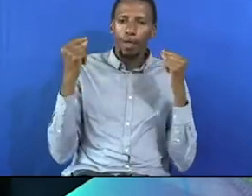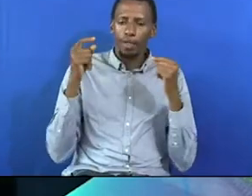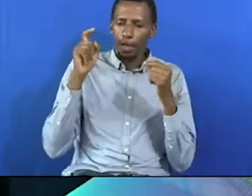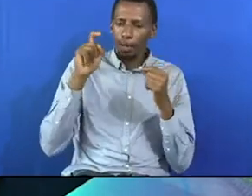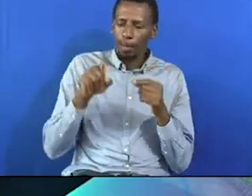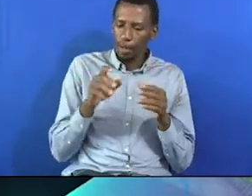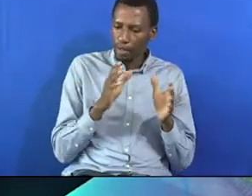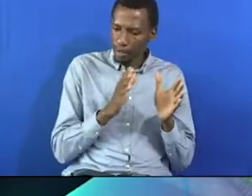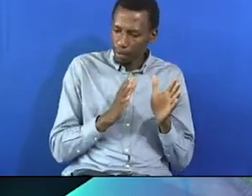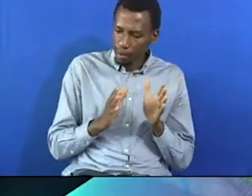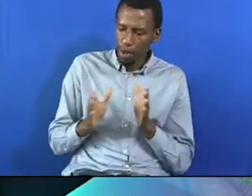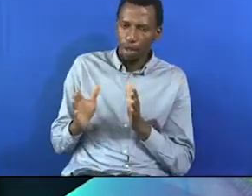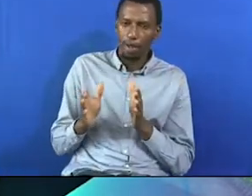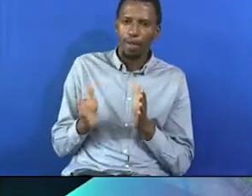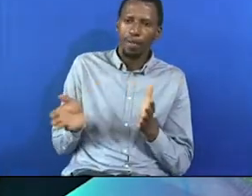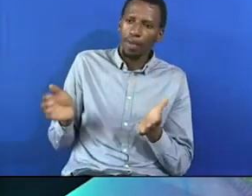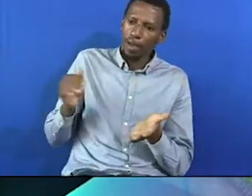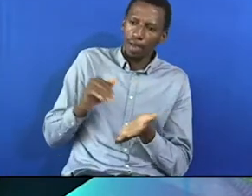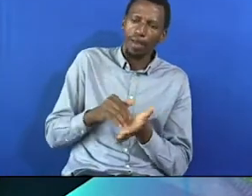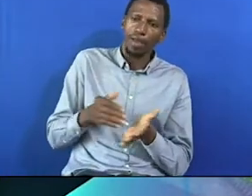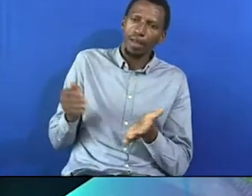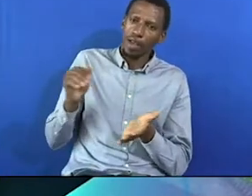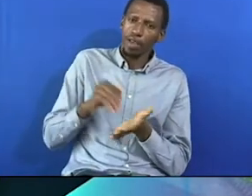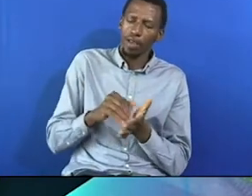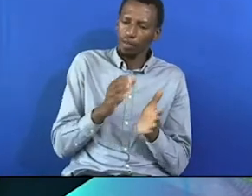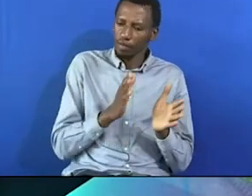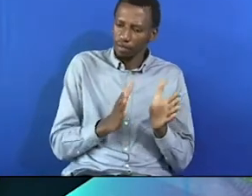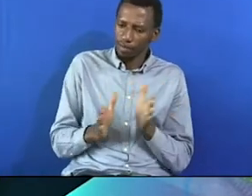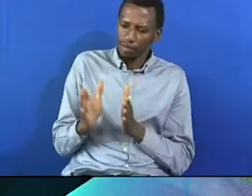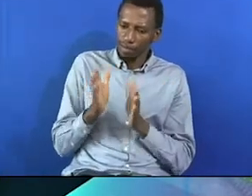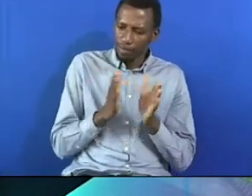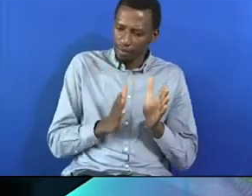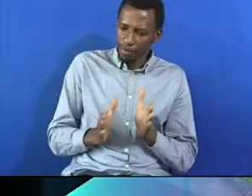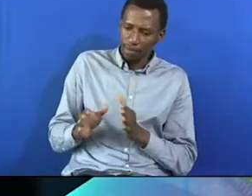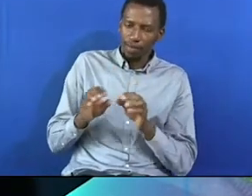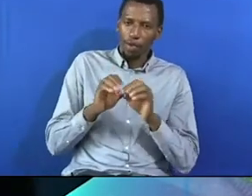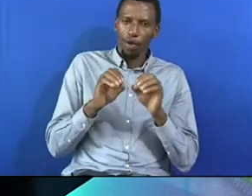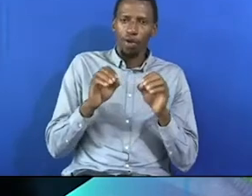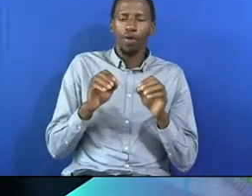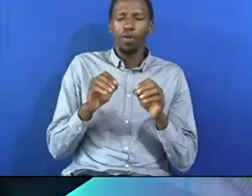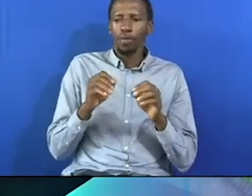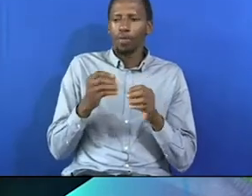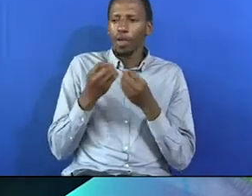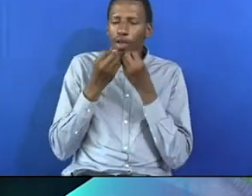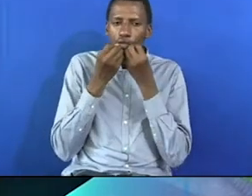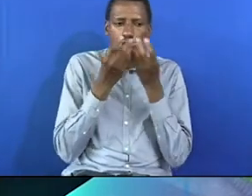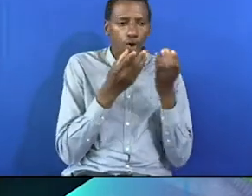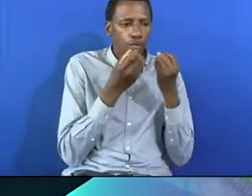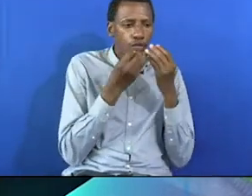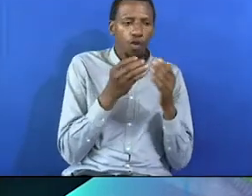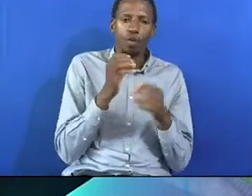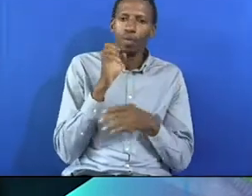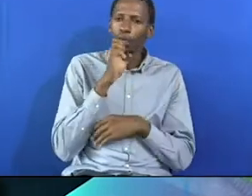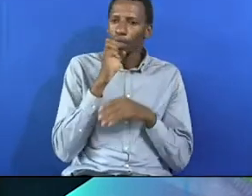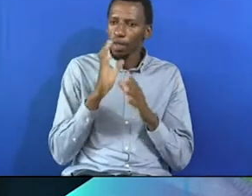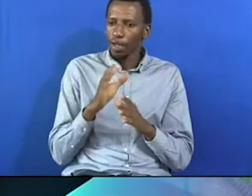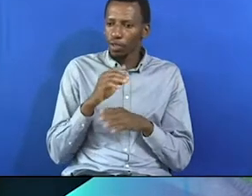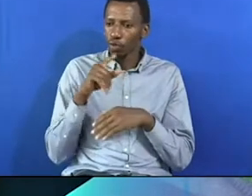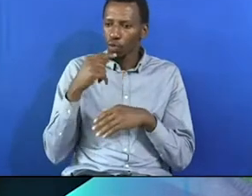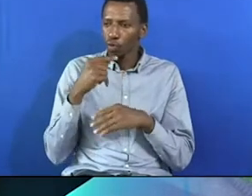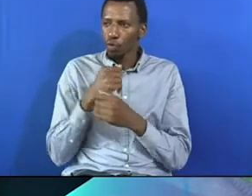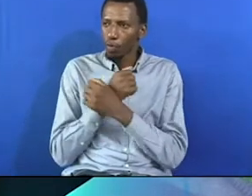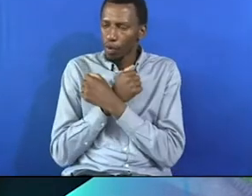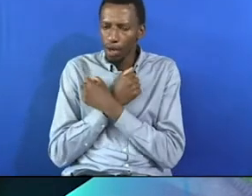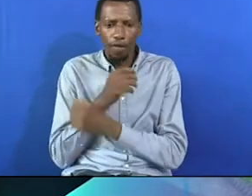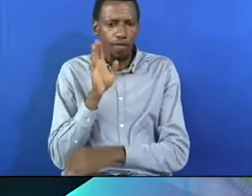plan, counter-plan, organize, alert elders, and all possible rumor-mongers to know, so that by the time